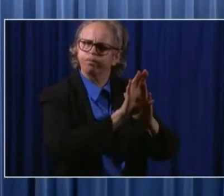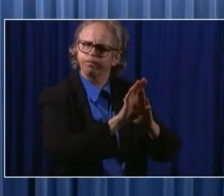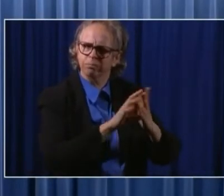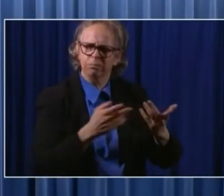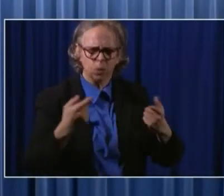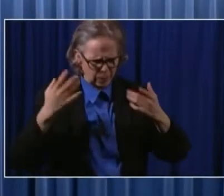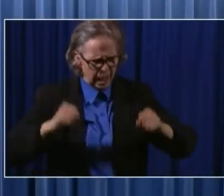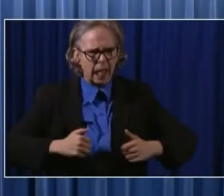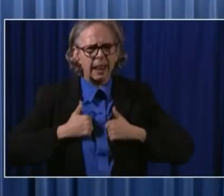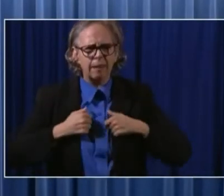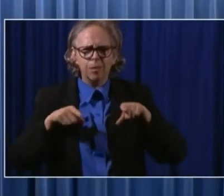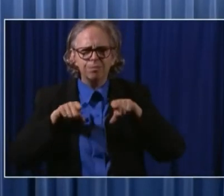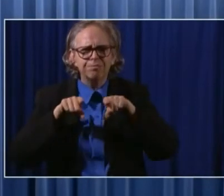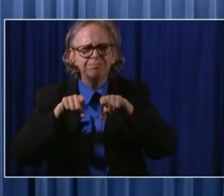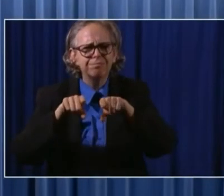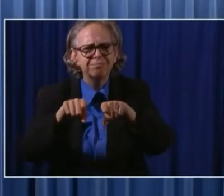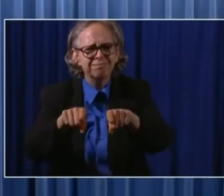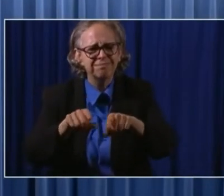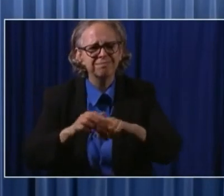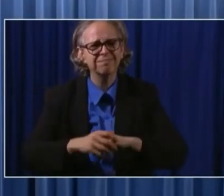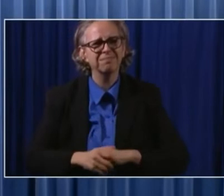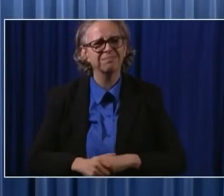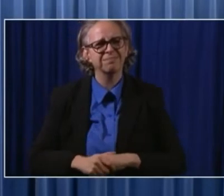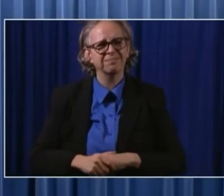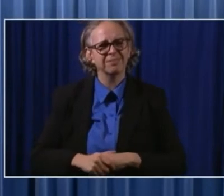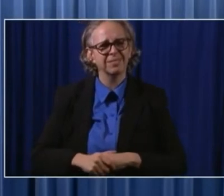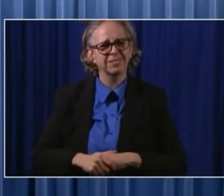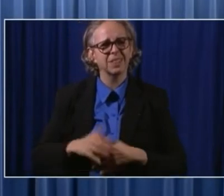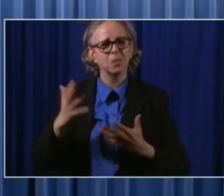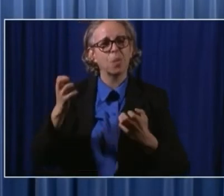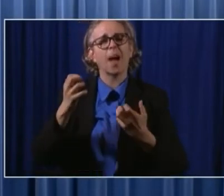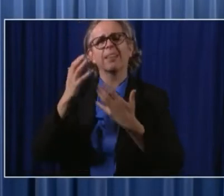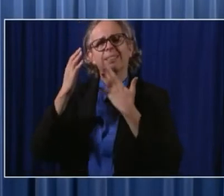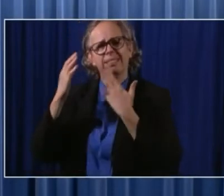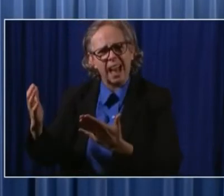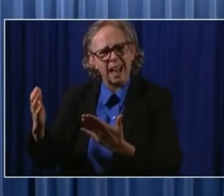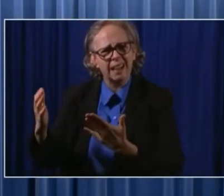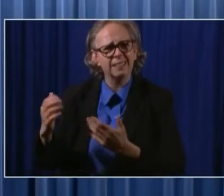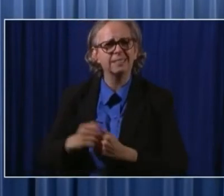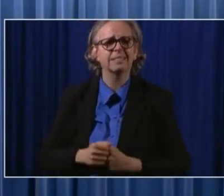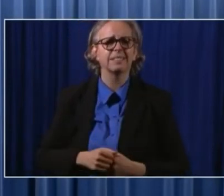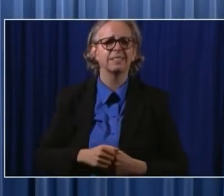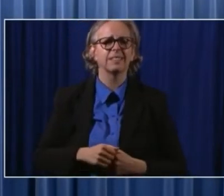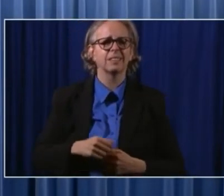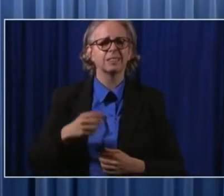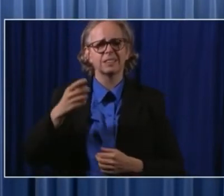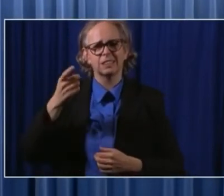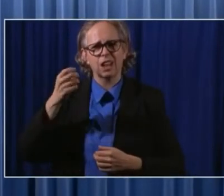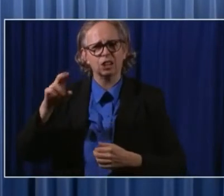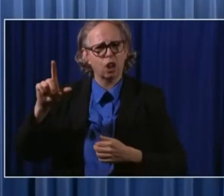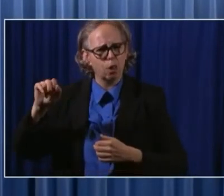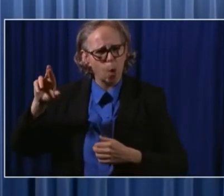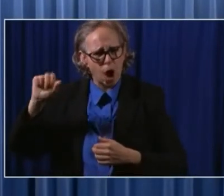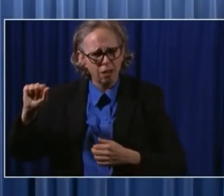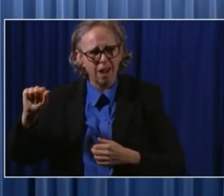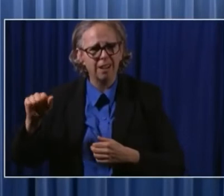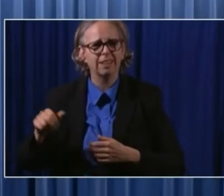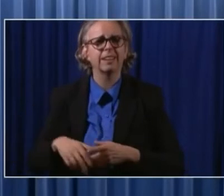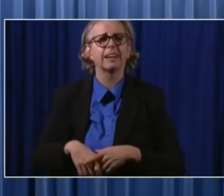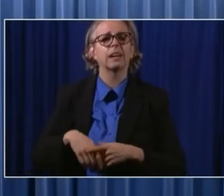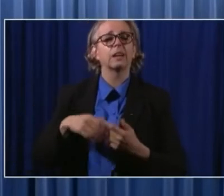thanks. Again, to Dr. Laura S.B. Bell, again, to restaurant owner Gary Calicote, and